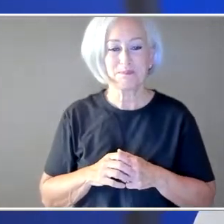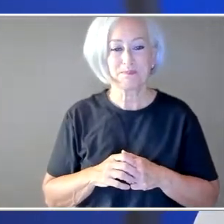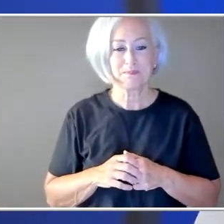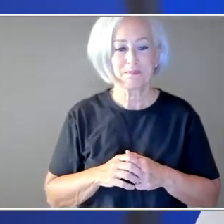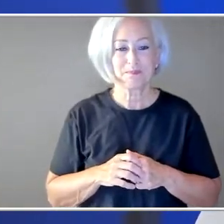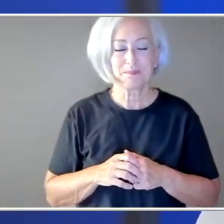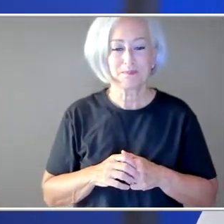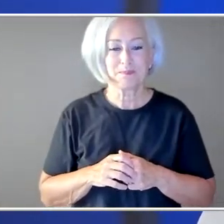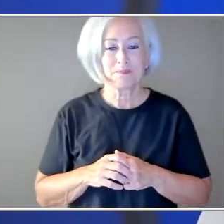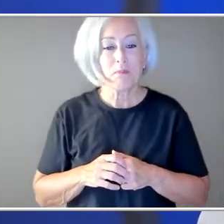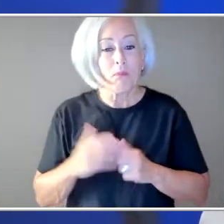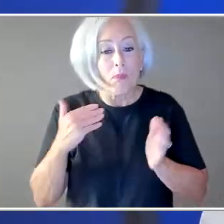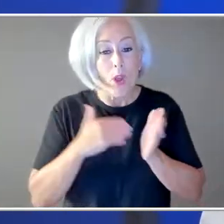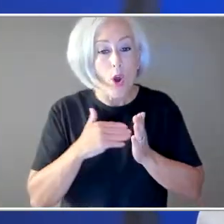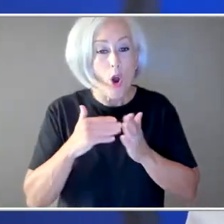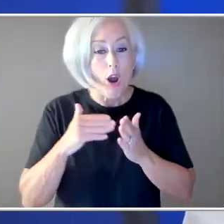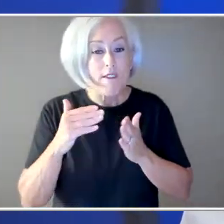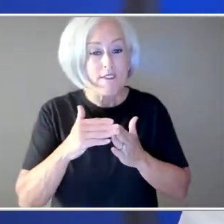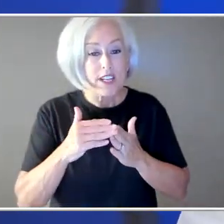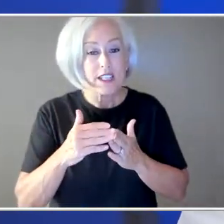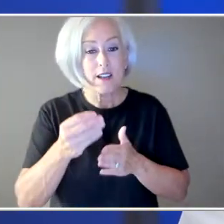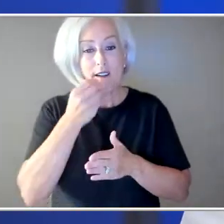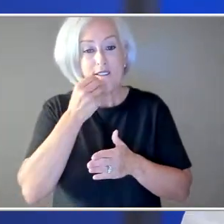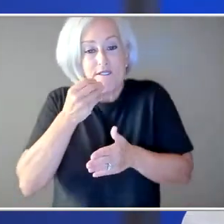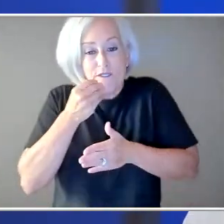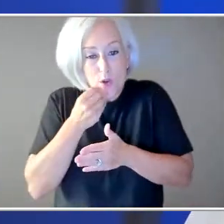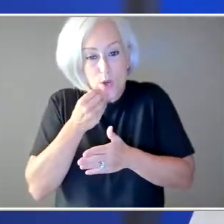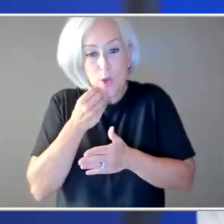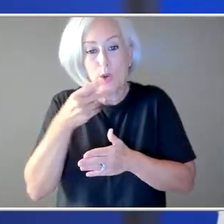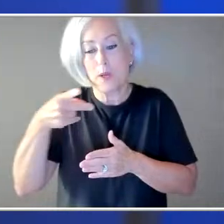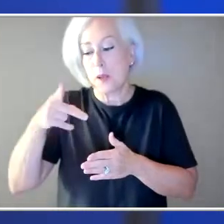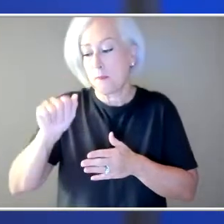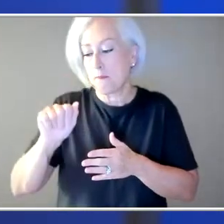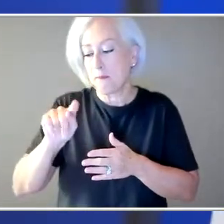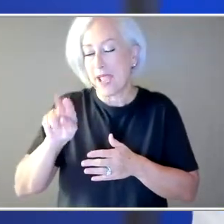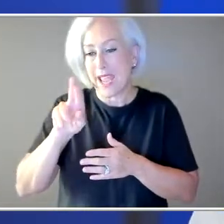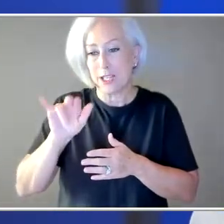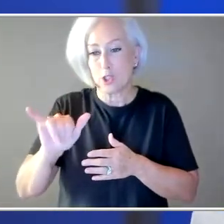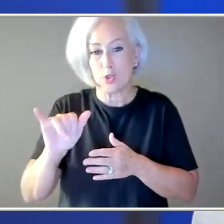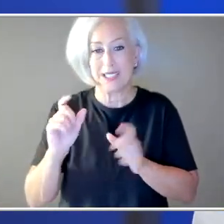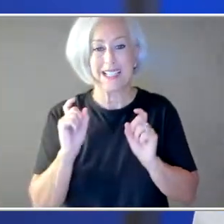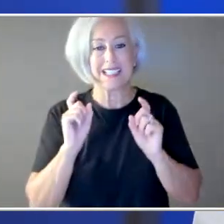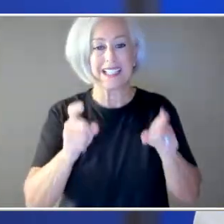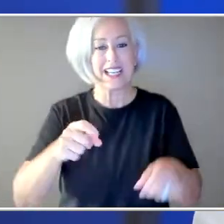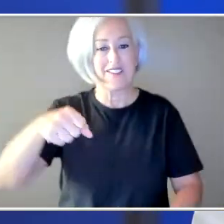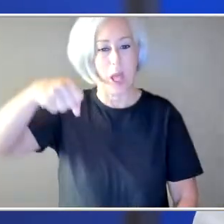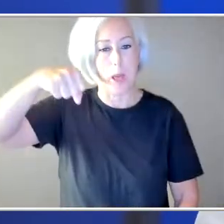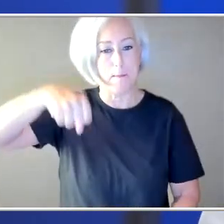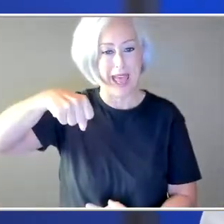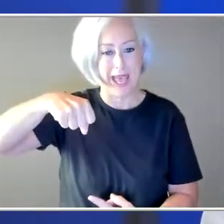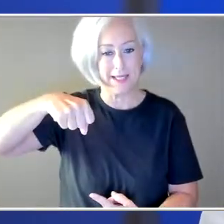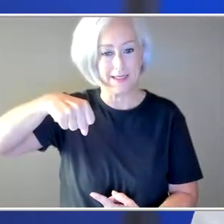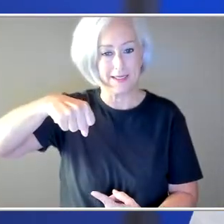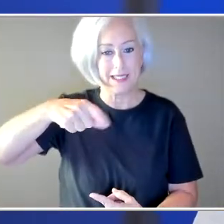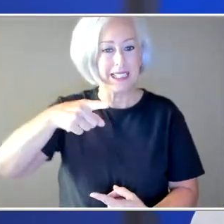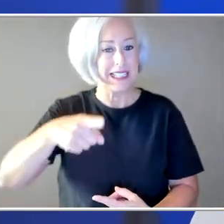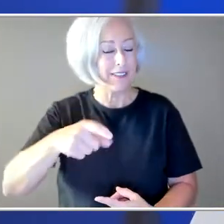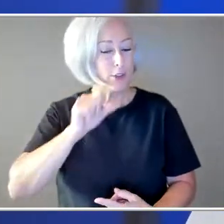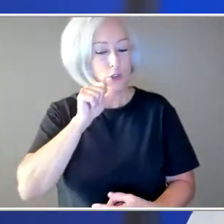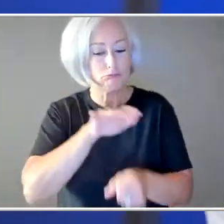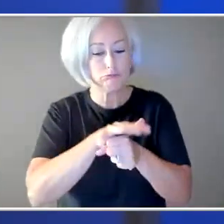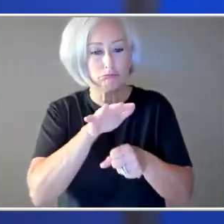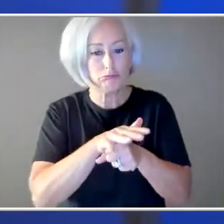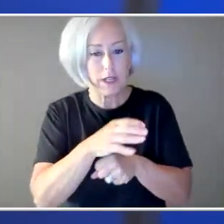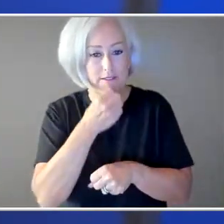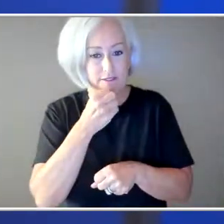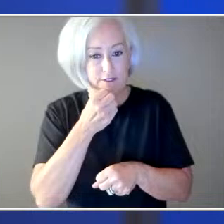food prescription pantries often give you just a bag. If you're food insecure, you meet the criteria, they just